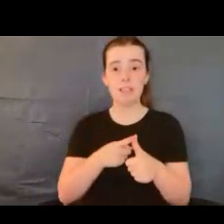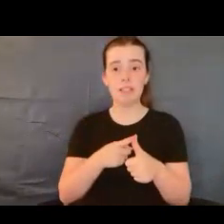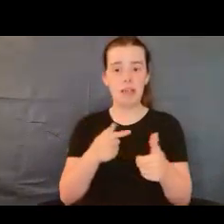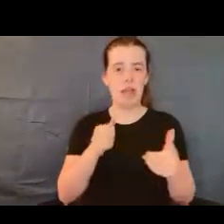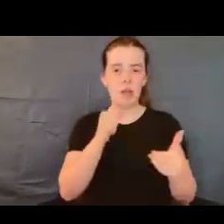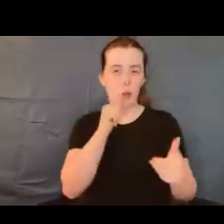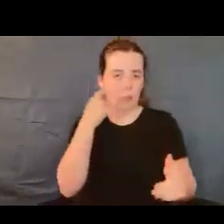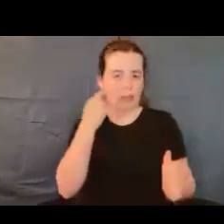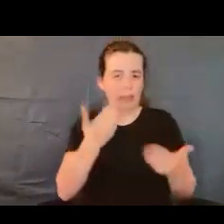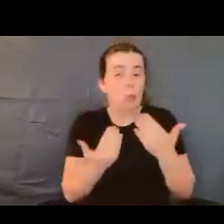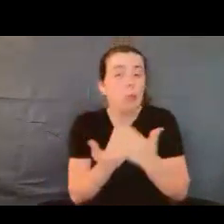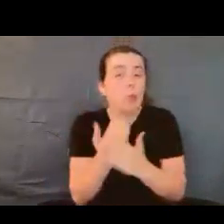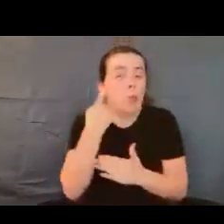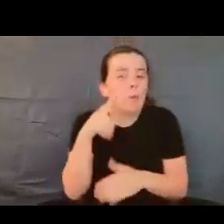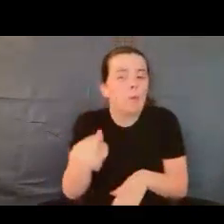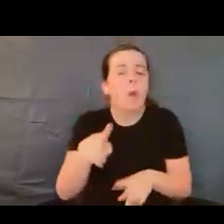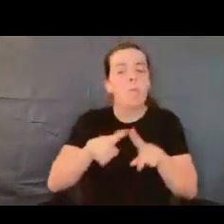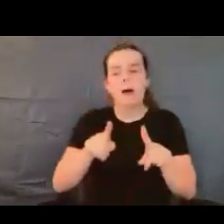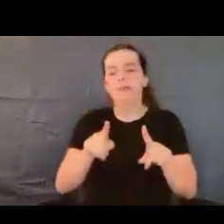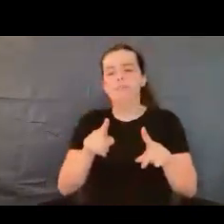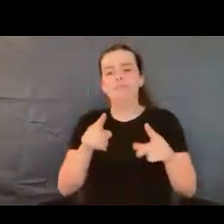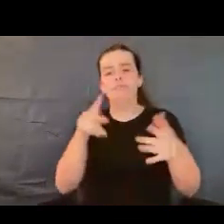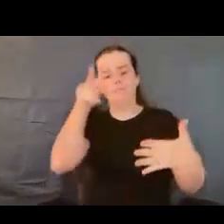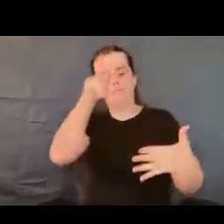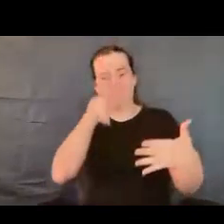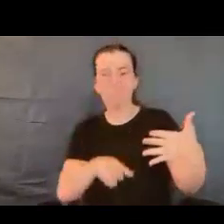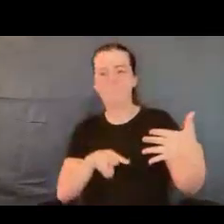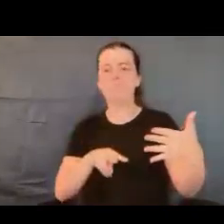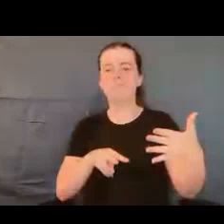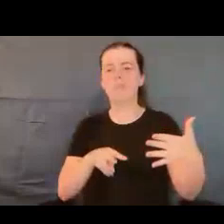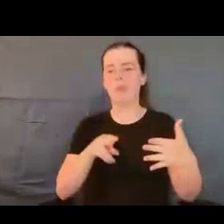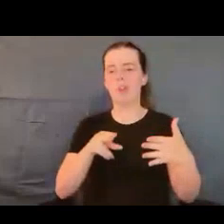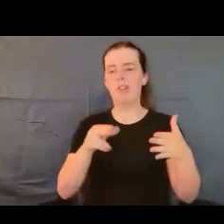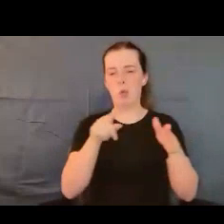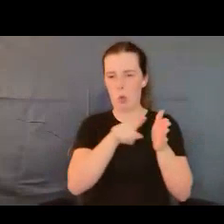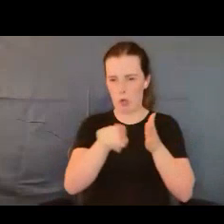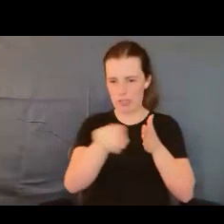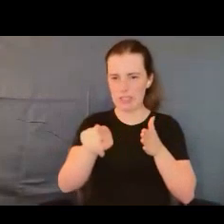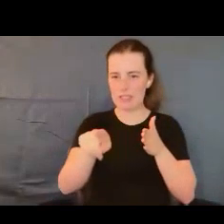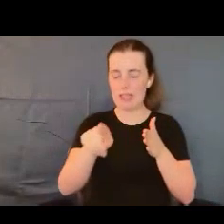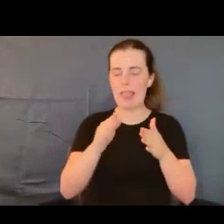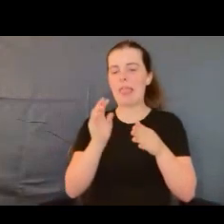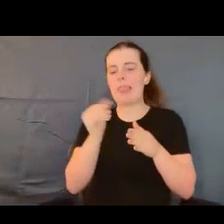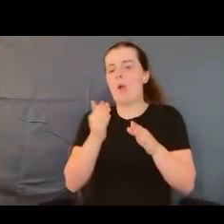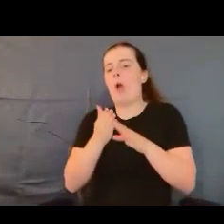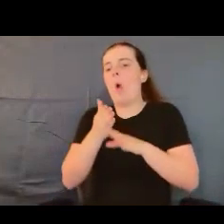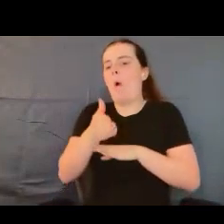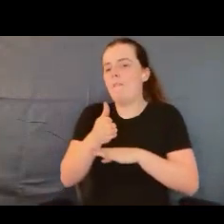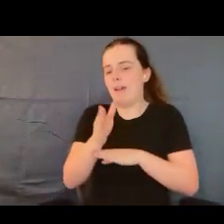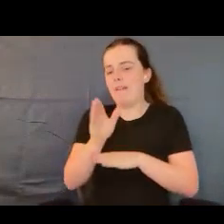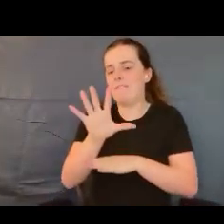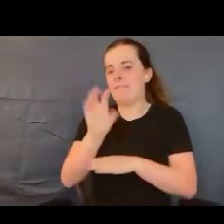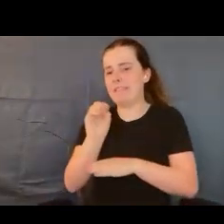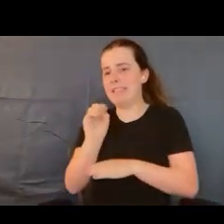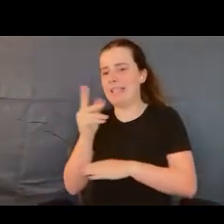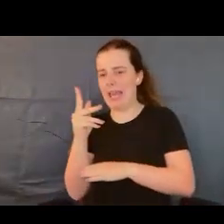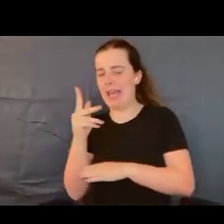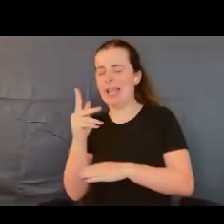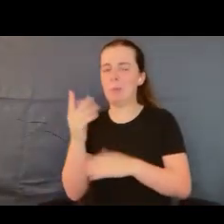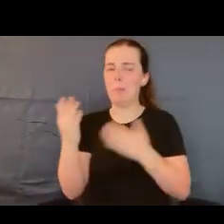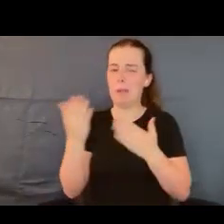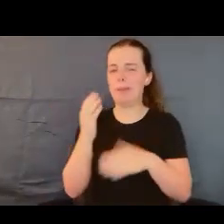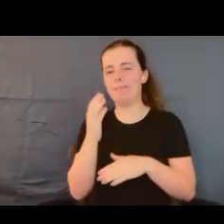to anyone, but quick overview of the terrain of the course. It's a little over a 50k, so expect your watch to maybe hit 31.2 a little bit sooner